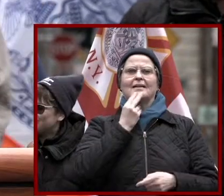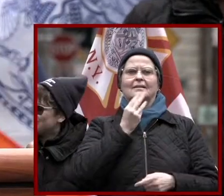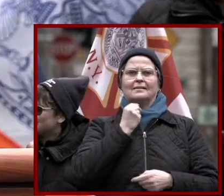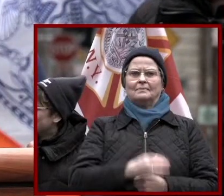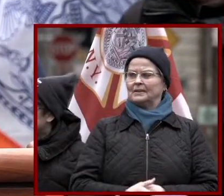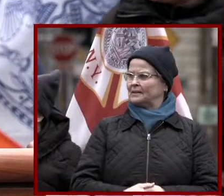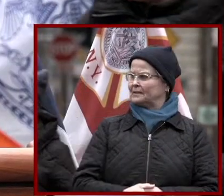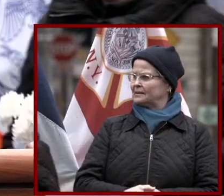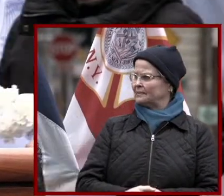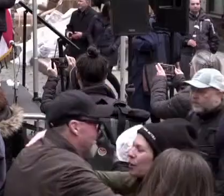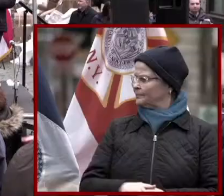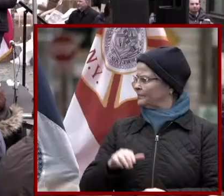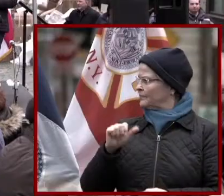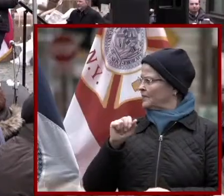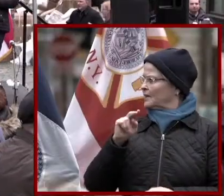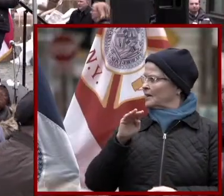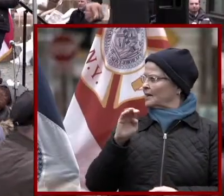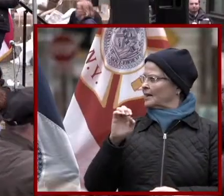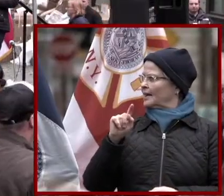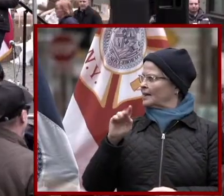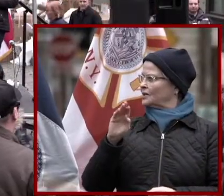Ann Toback, Worker Circle.